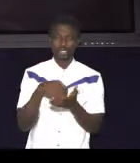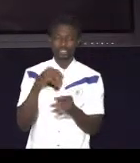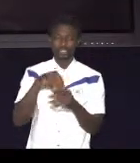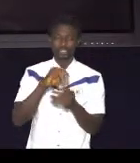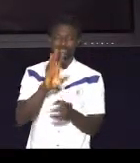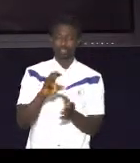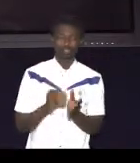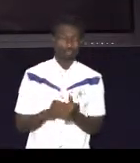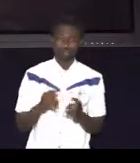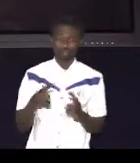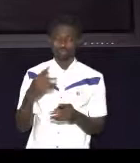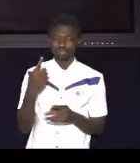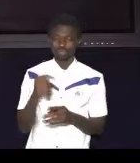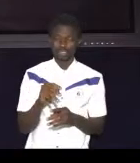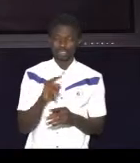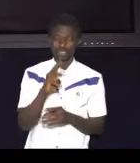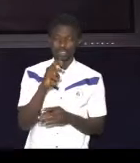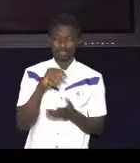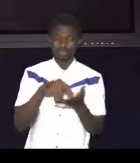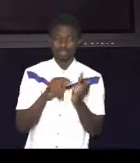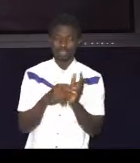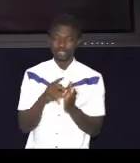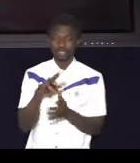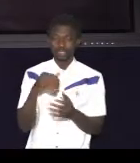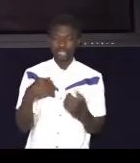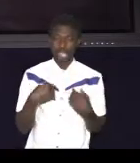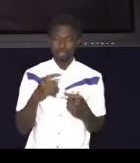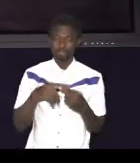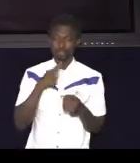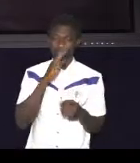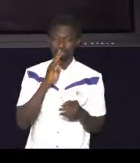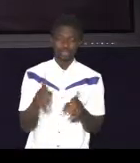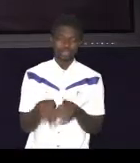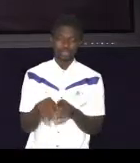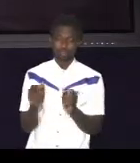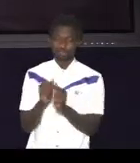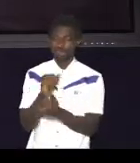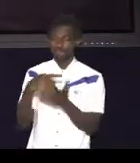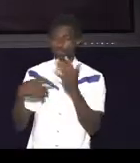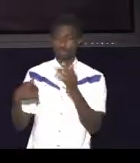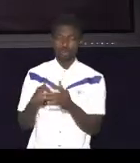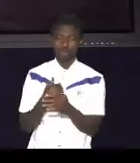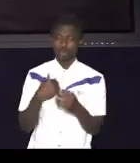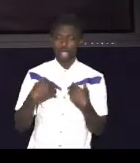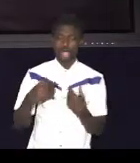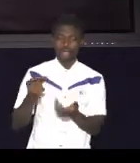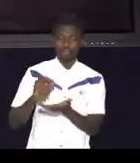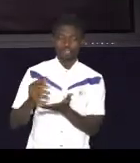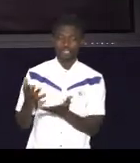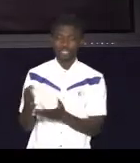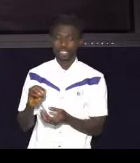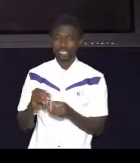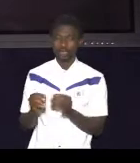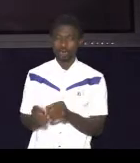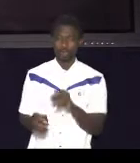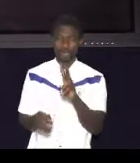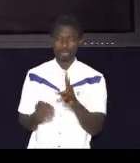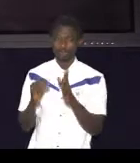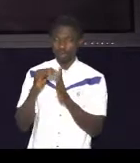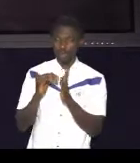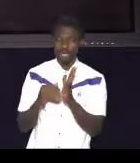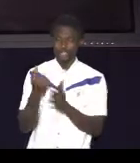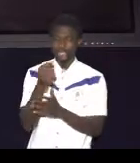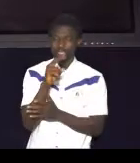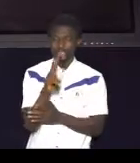but the meaning still have to be the same with what we have written. Here, number 2, list any